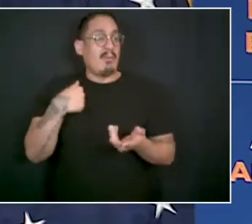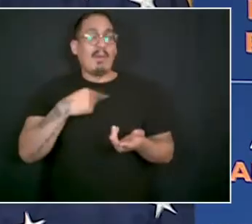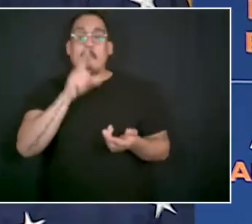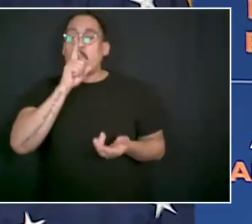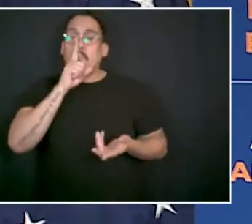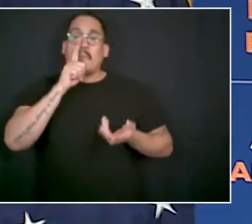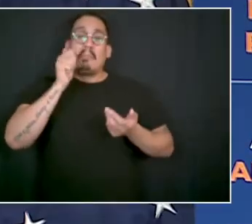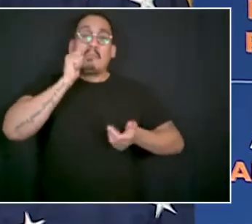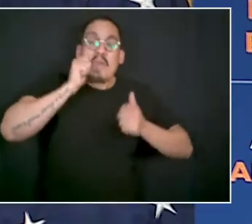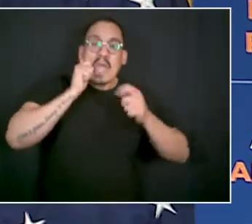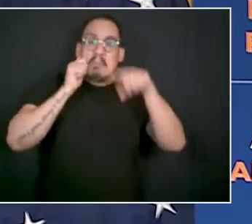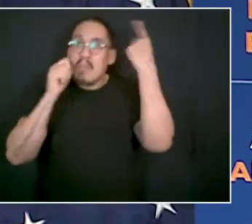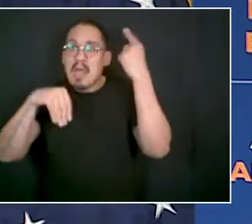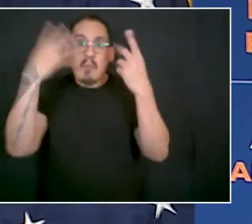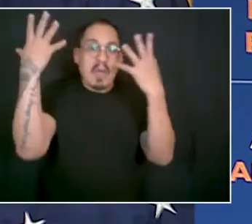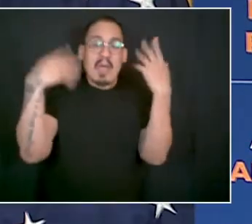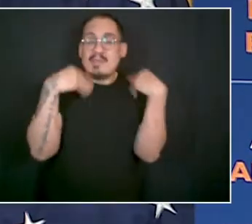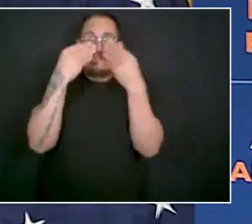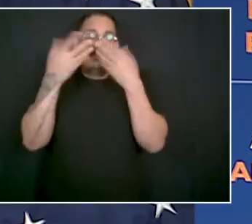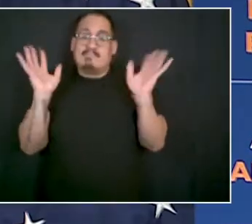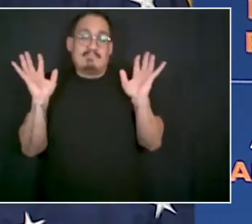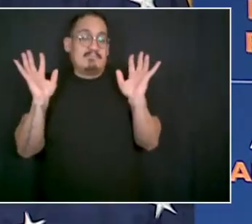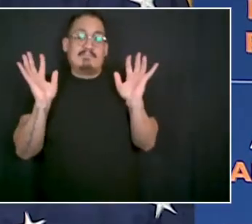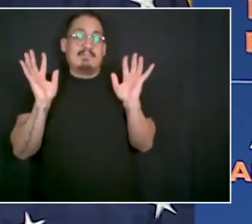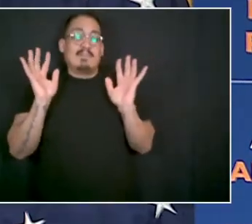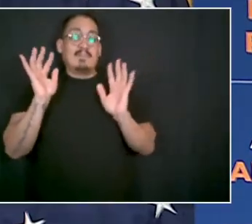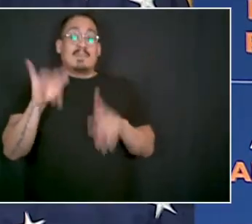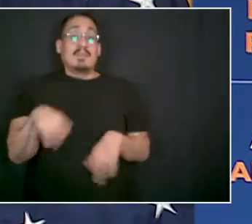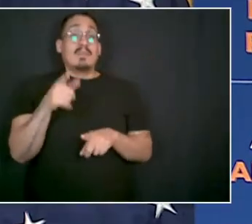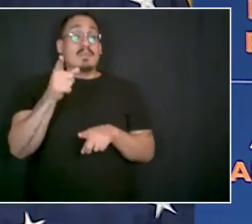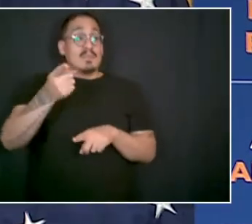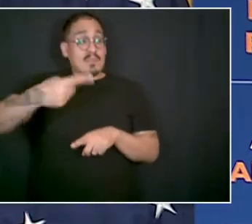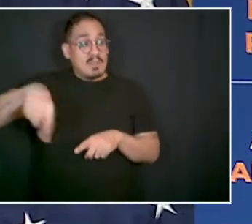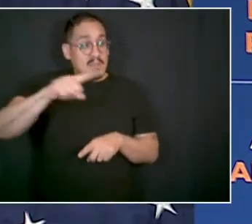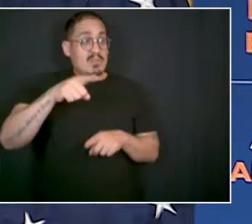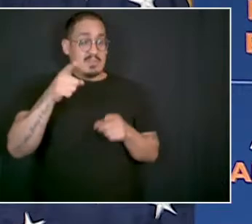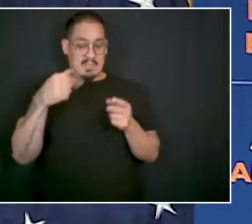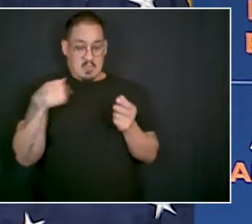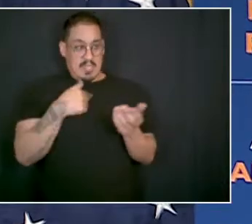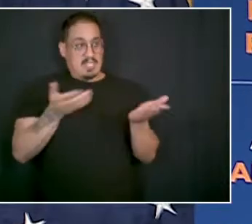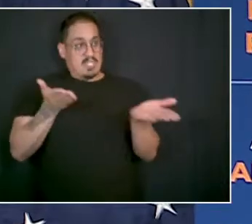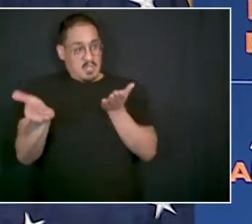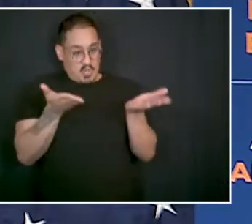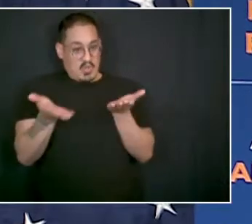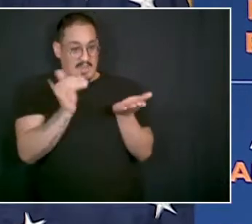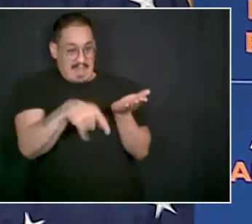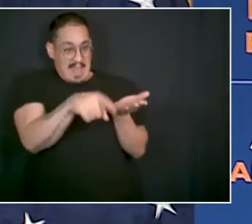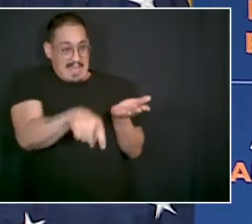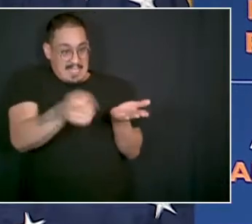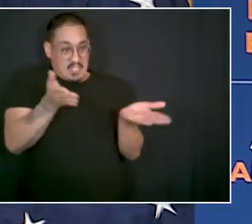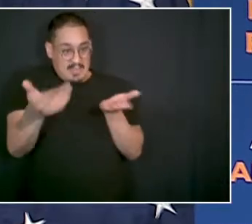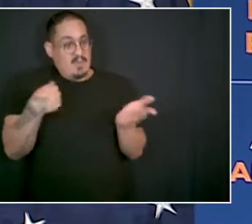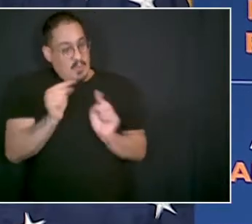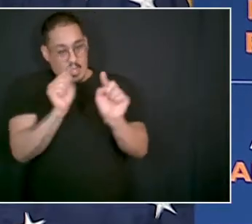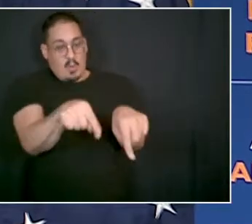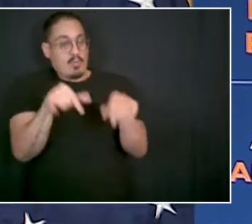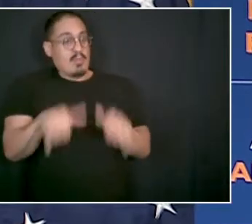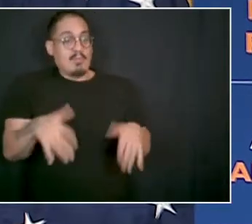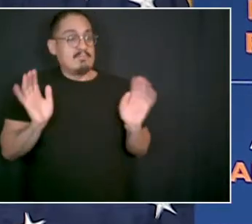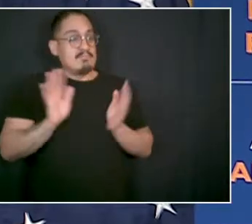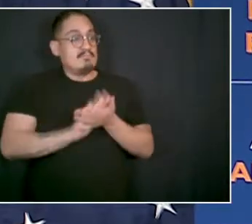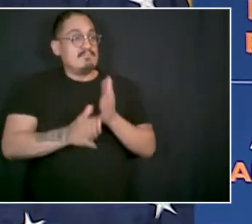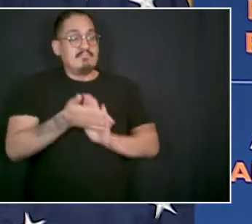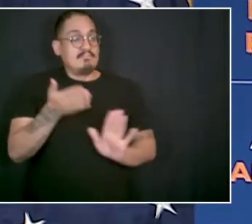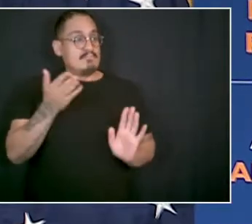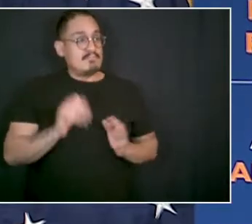services are, we're going to go to. And those who are part of this analysis, they need to move out of the sterilized environment of the